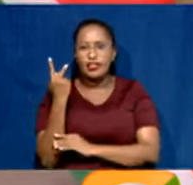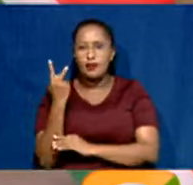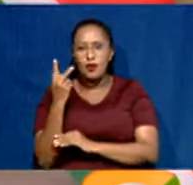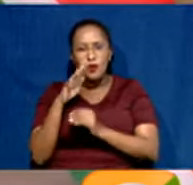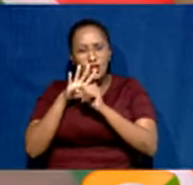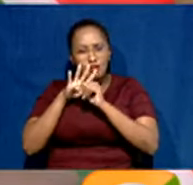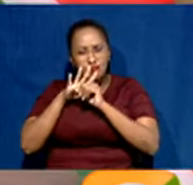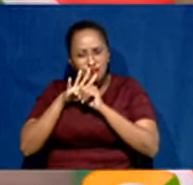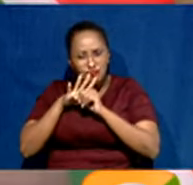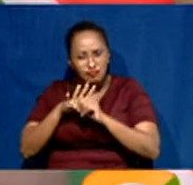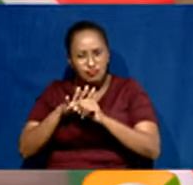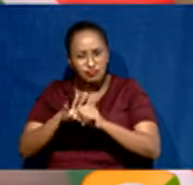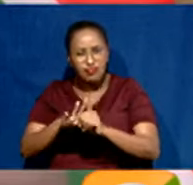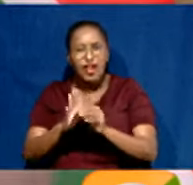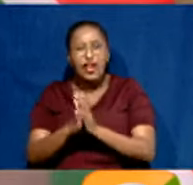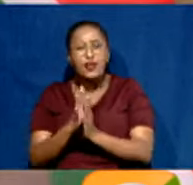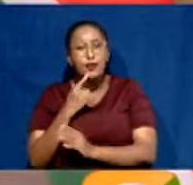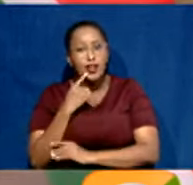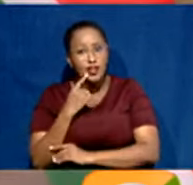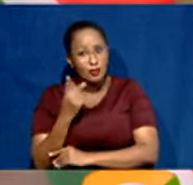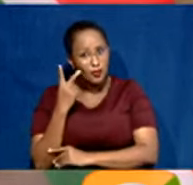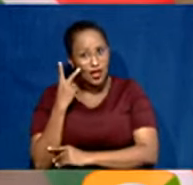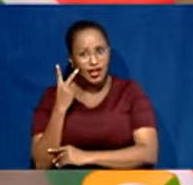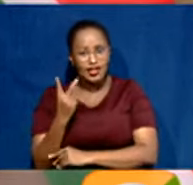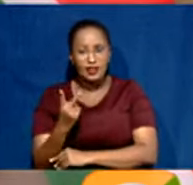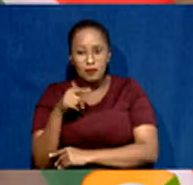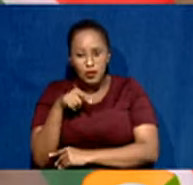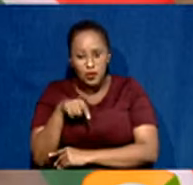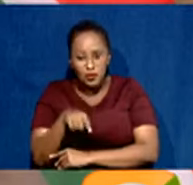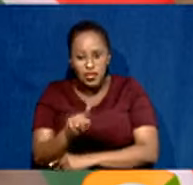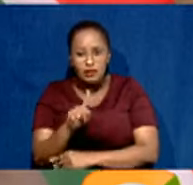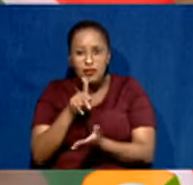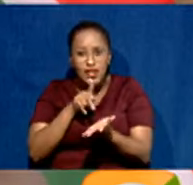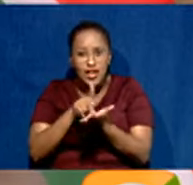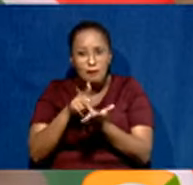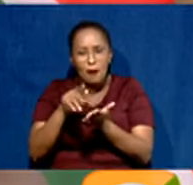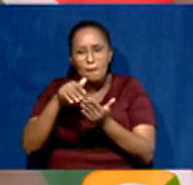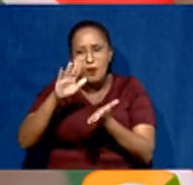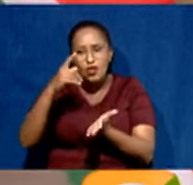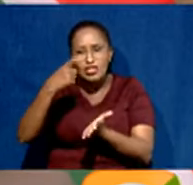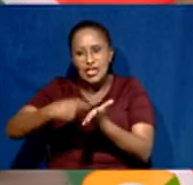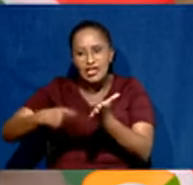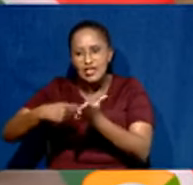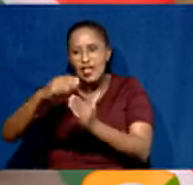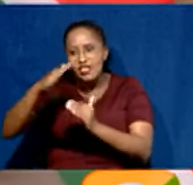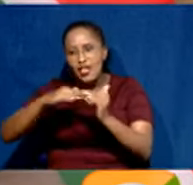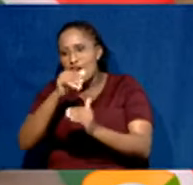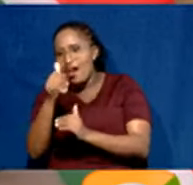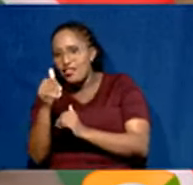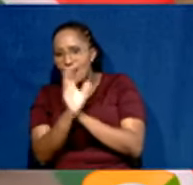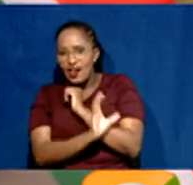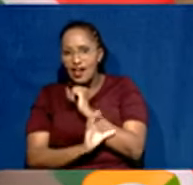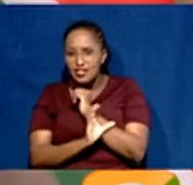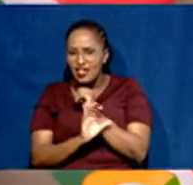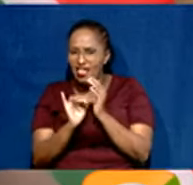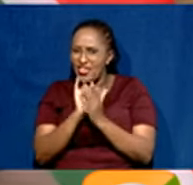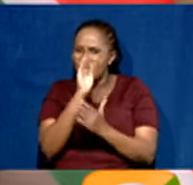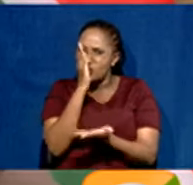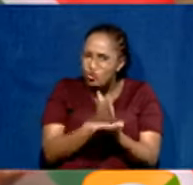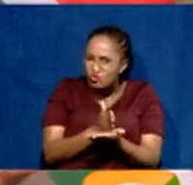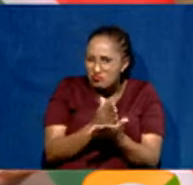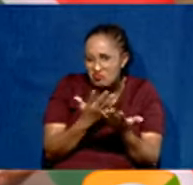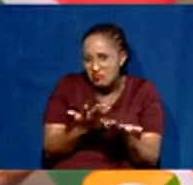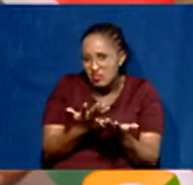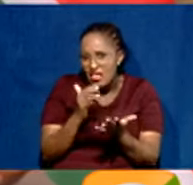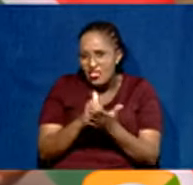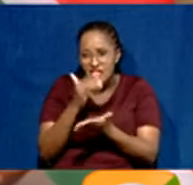pushed and being told, look, you are paying more taxes than other countries. Is that true?